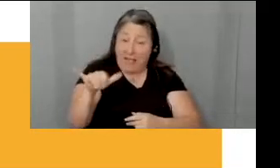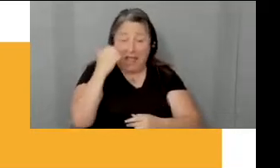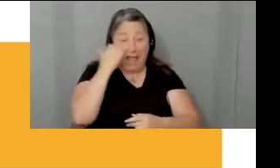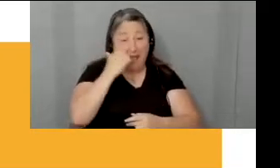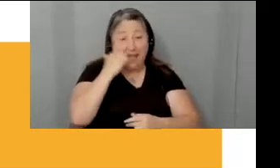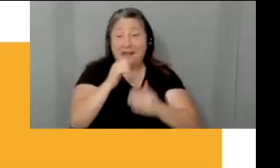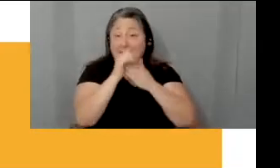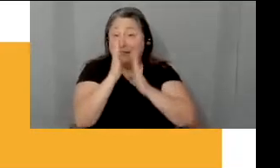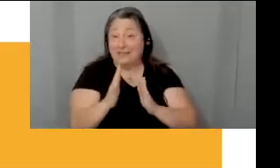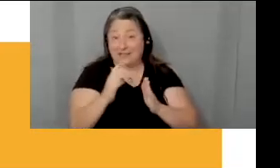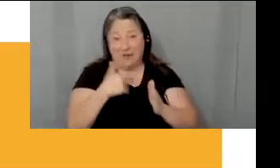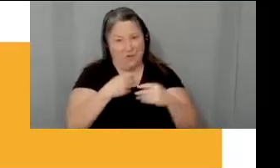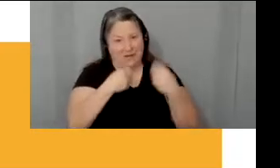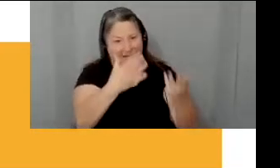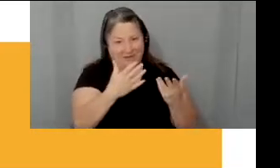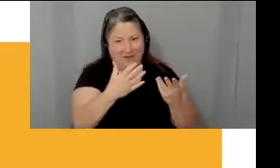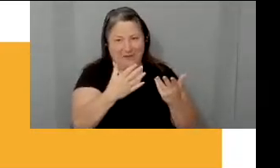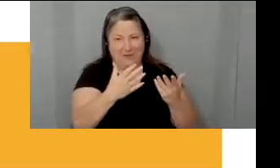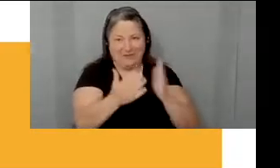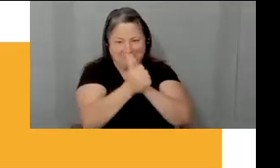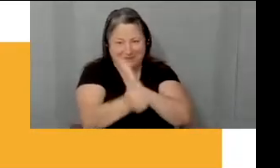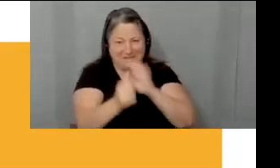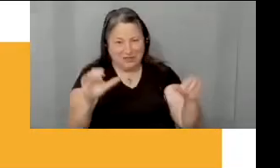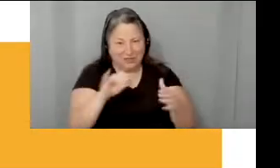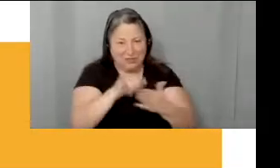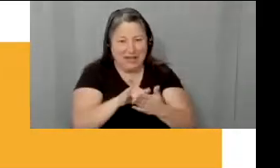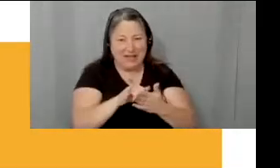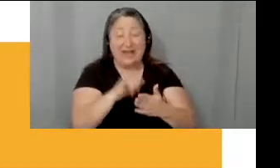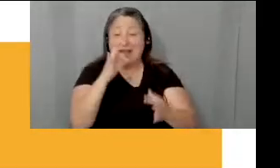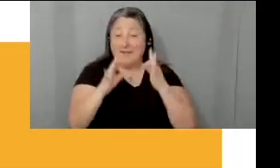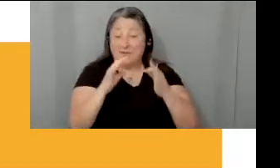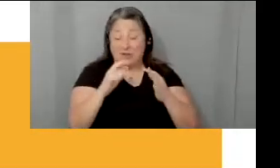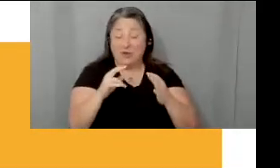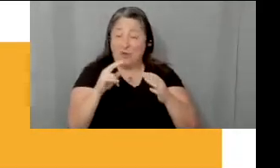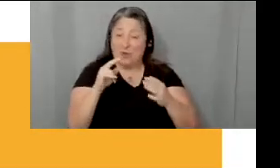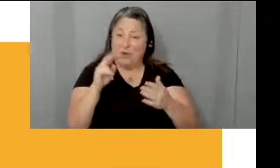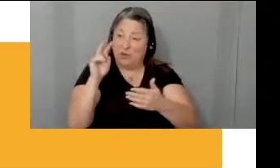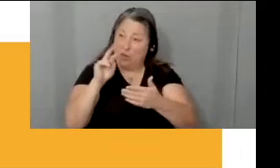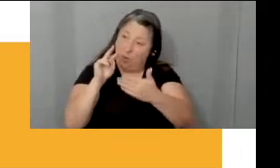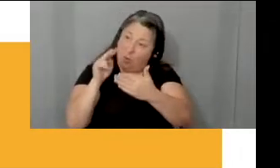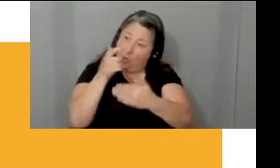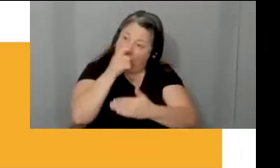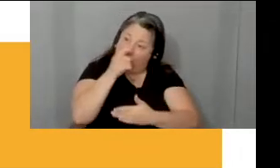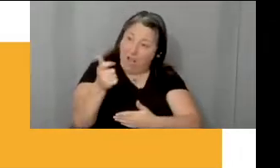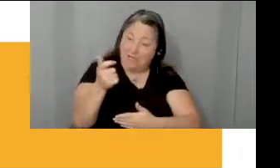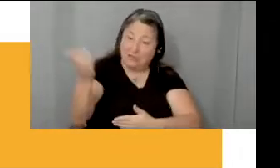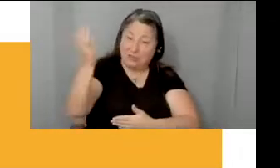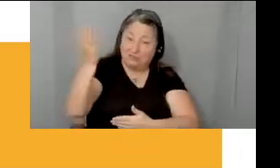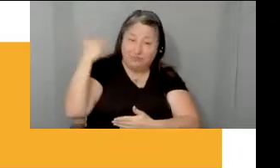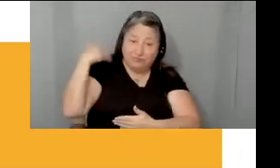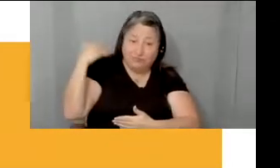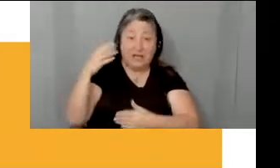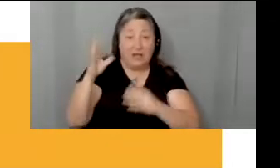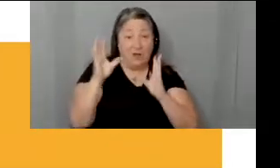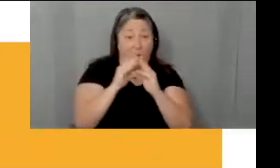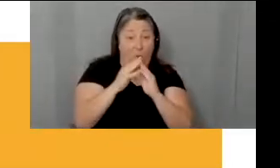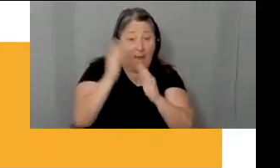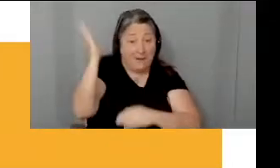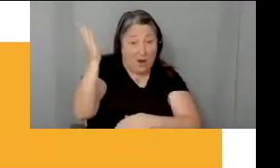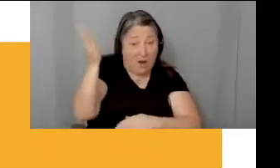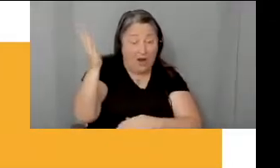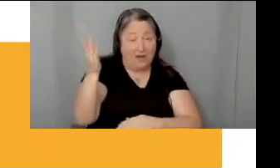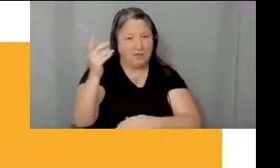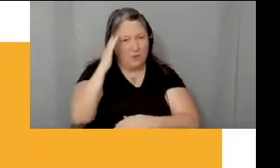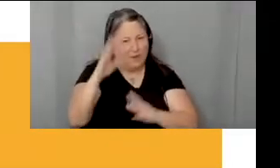again, if you go back and look at the previous webinars, that'll give you some great hard skills from